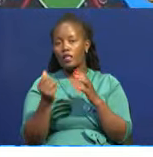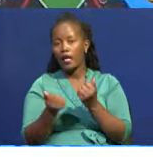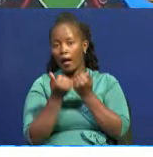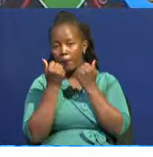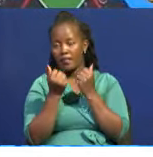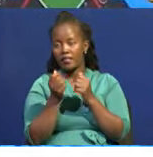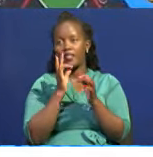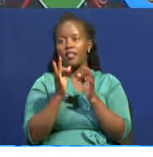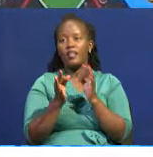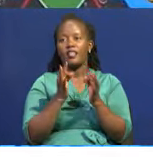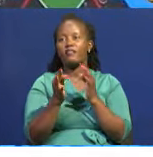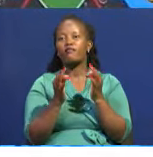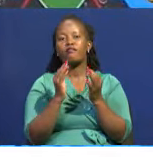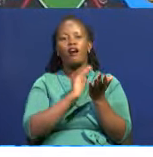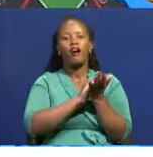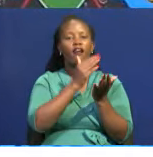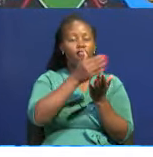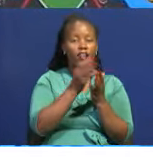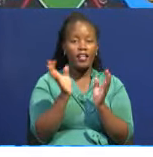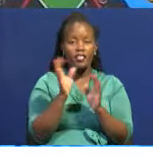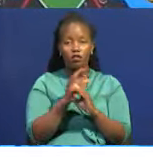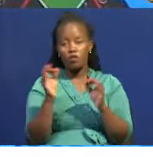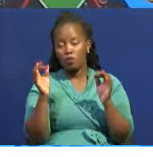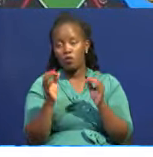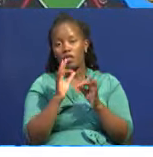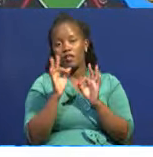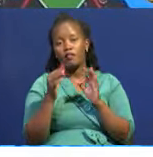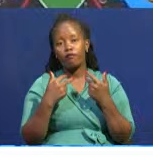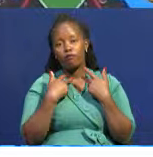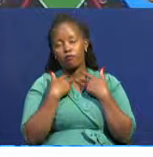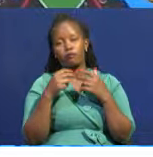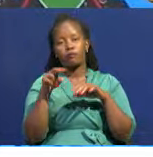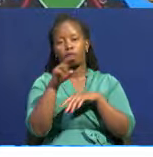foreign service? Do you compromise a nation?